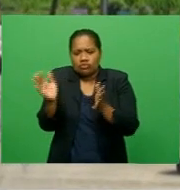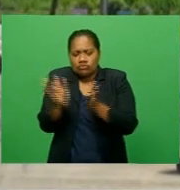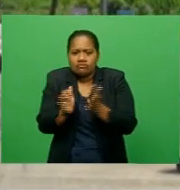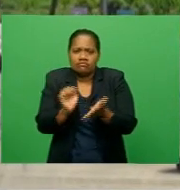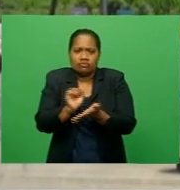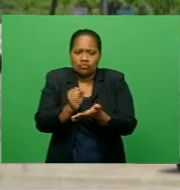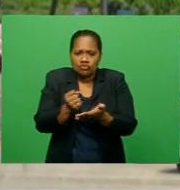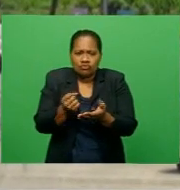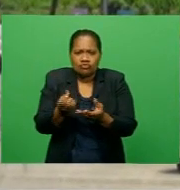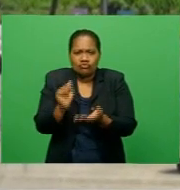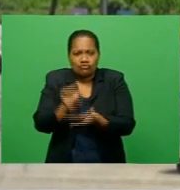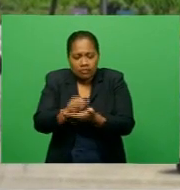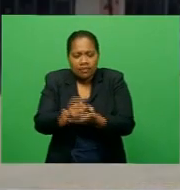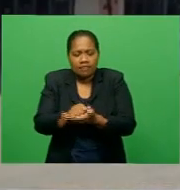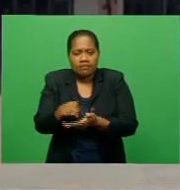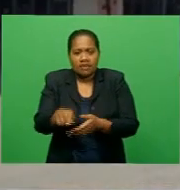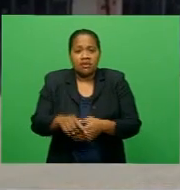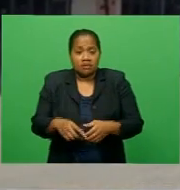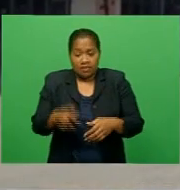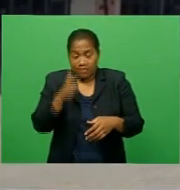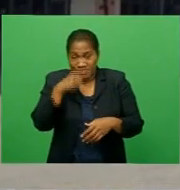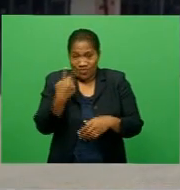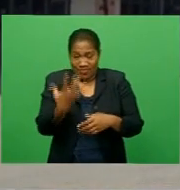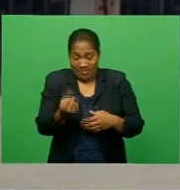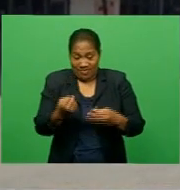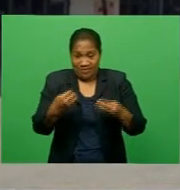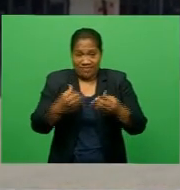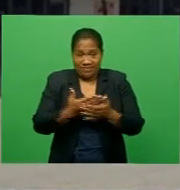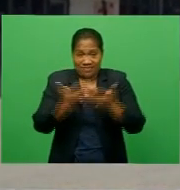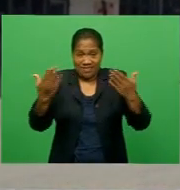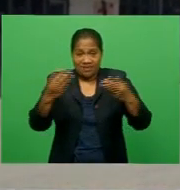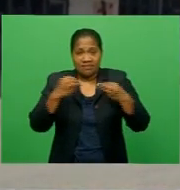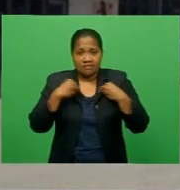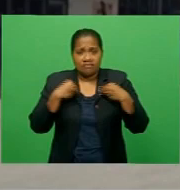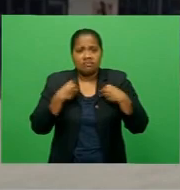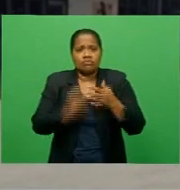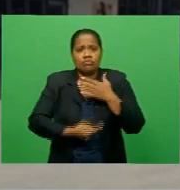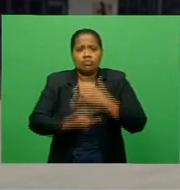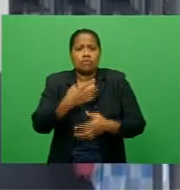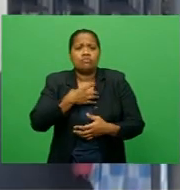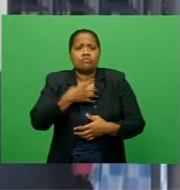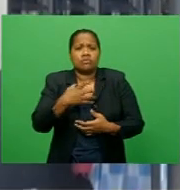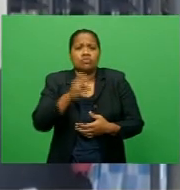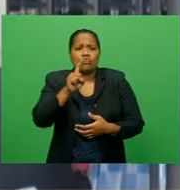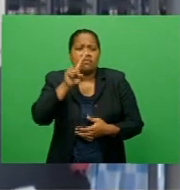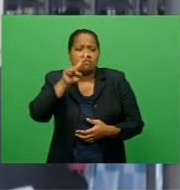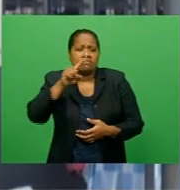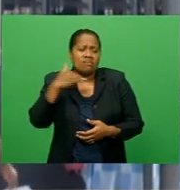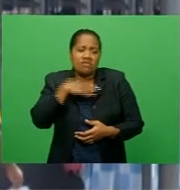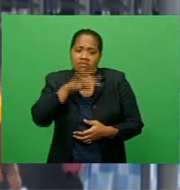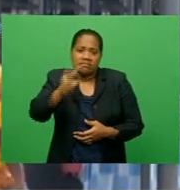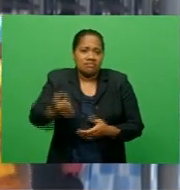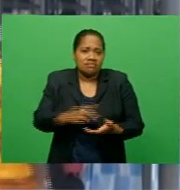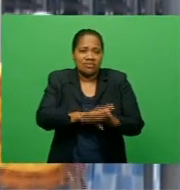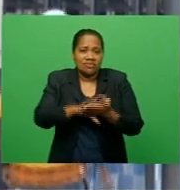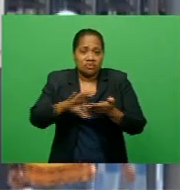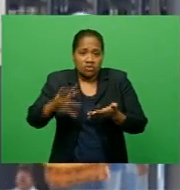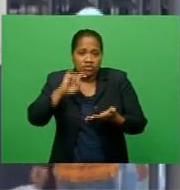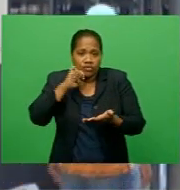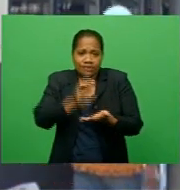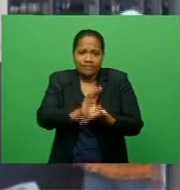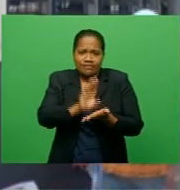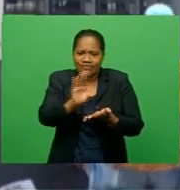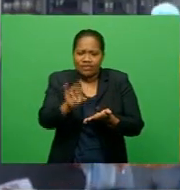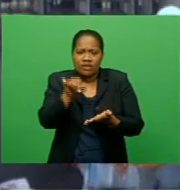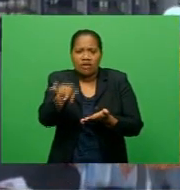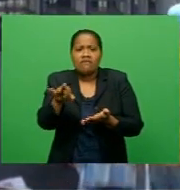says the vendors who have bigger business and a turnover of more than $100,000 rather will be given an